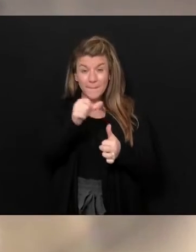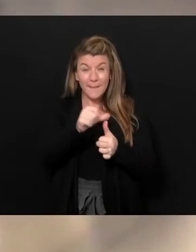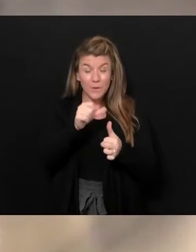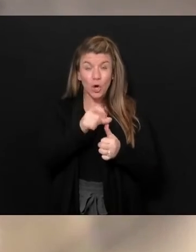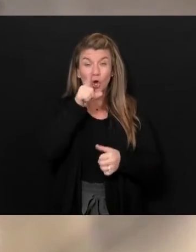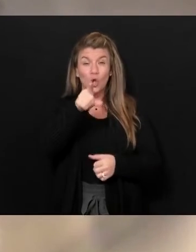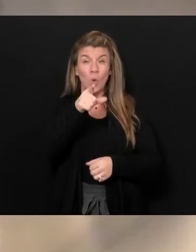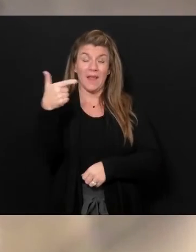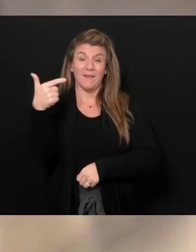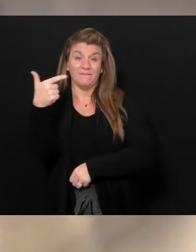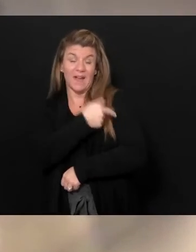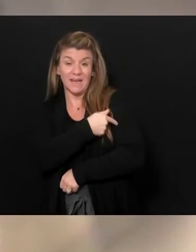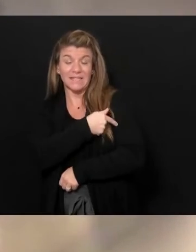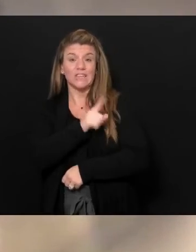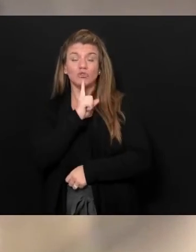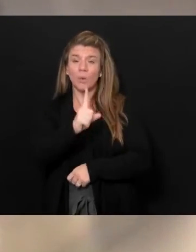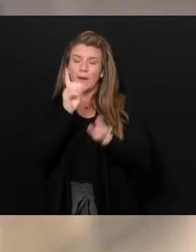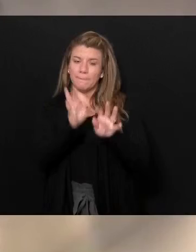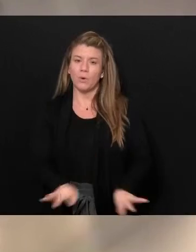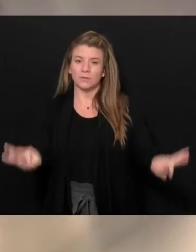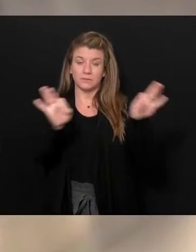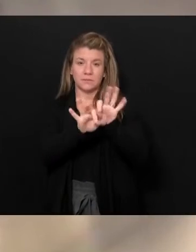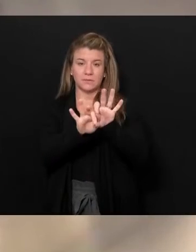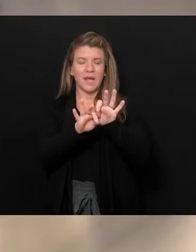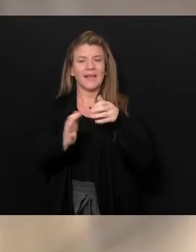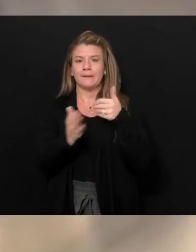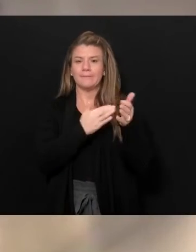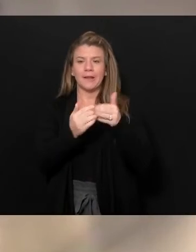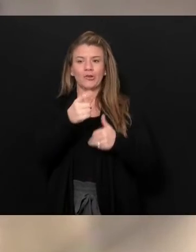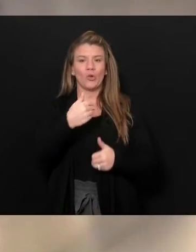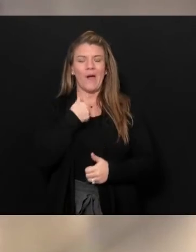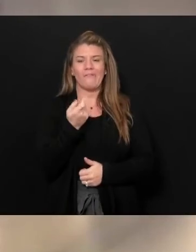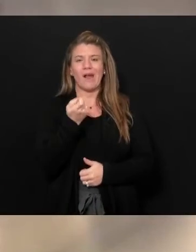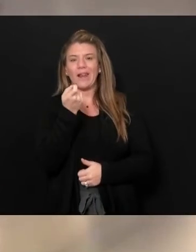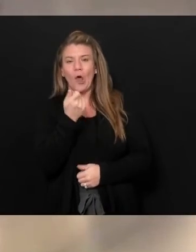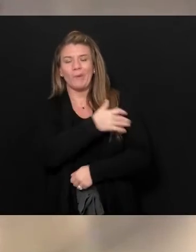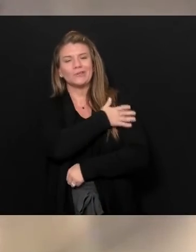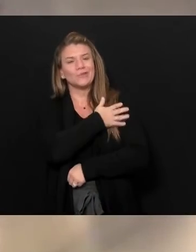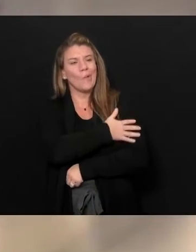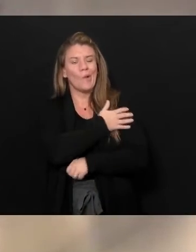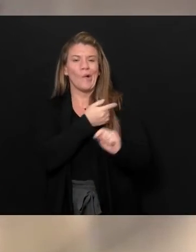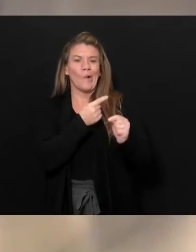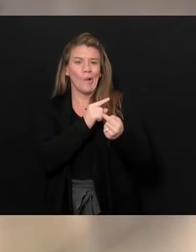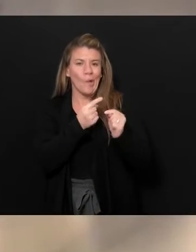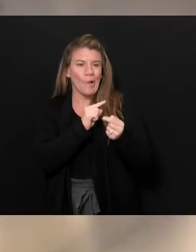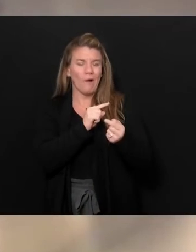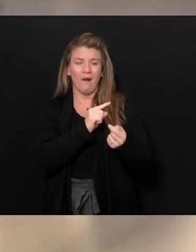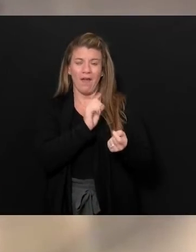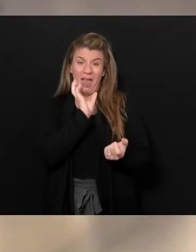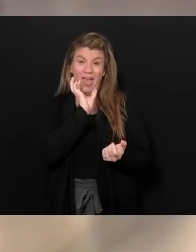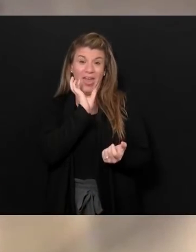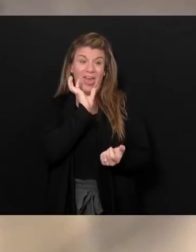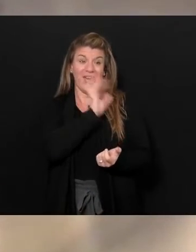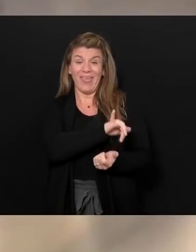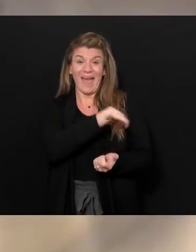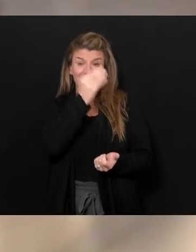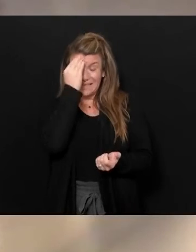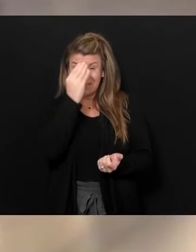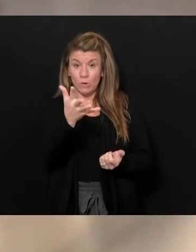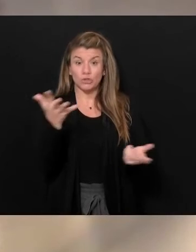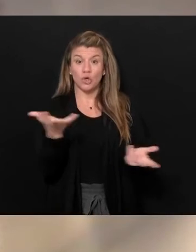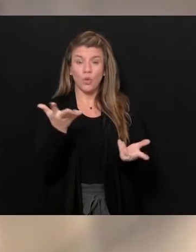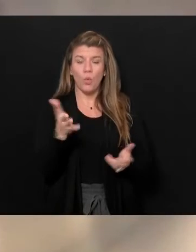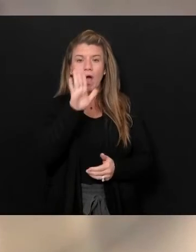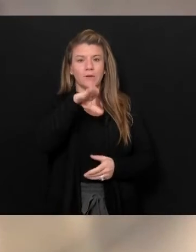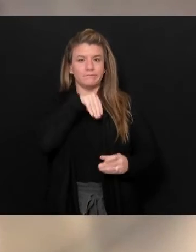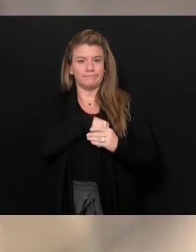this vaccine is so important. And even if you do have a little bit of soreness of your arm or something else, that just tells you your immune system is